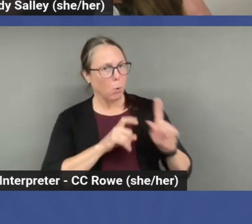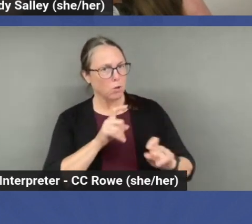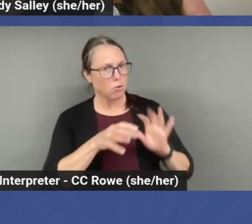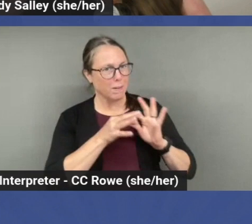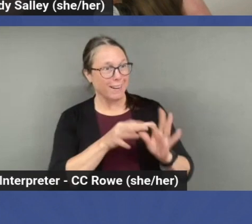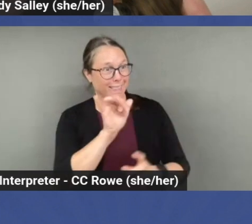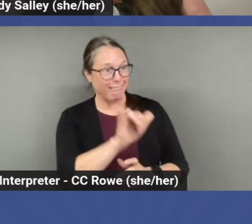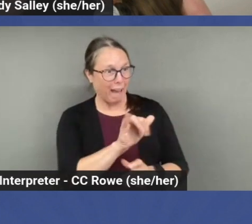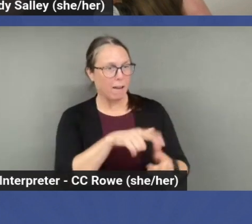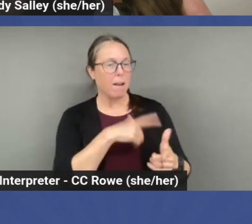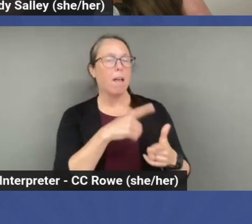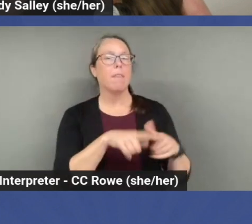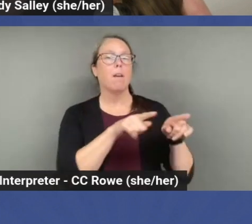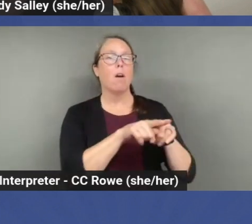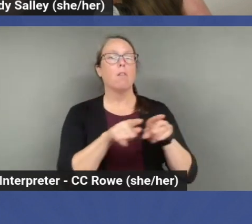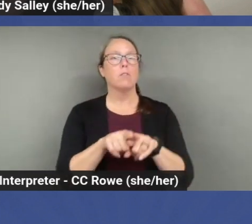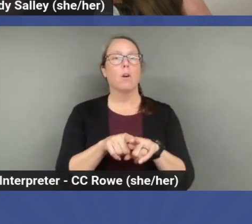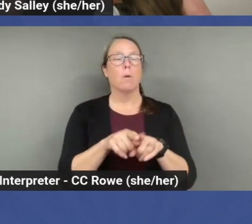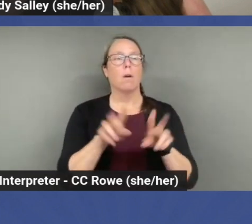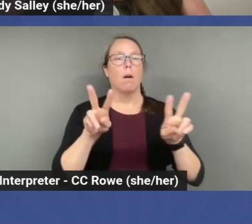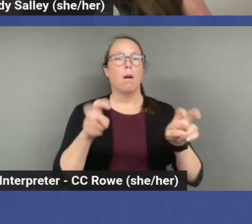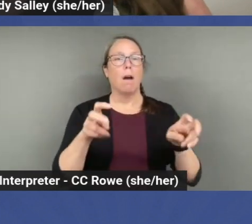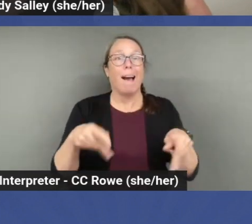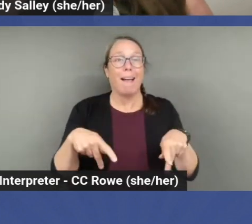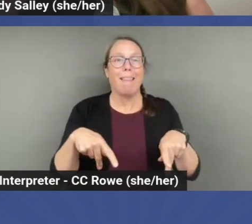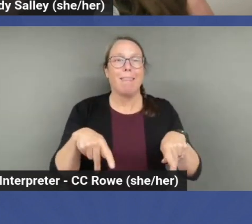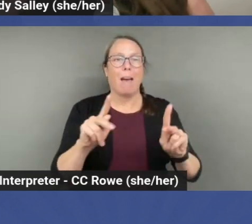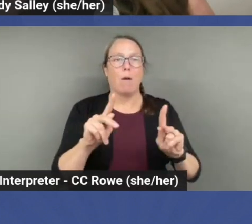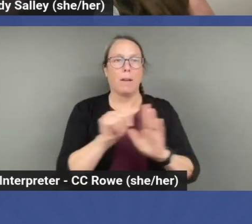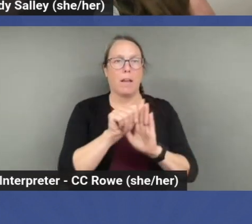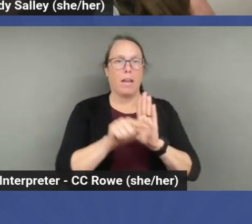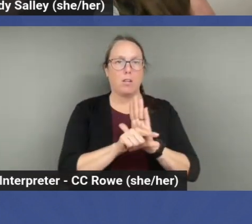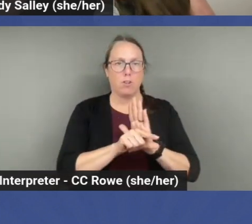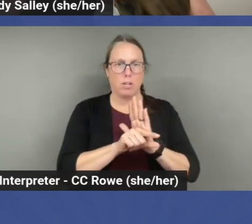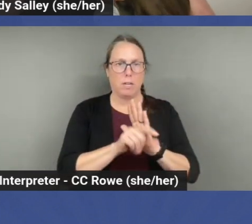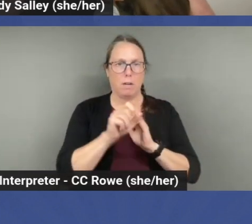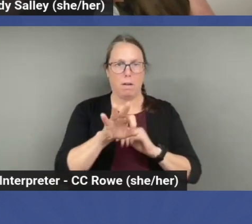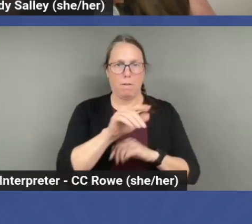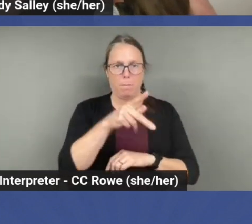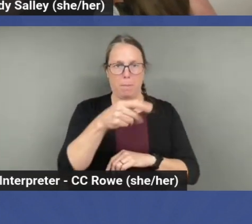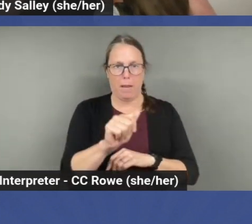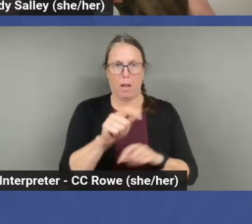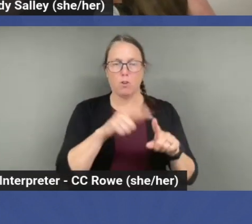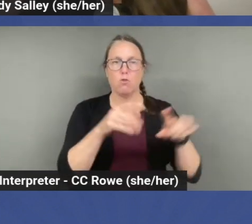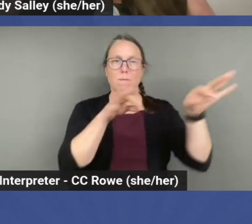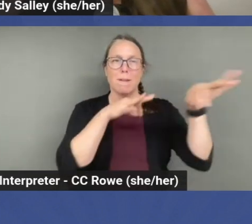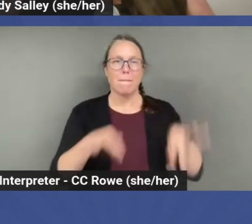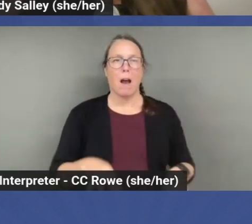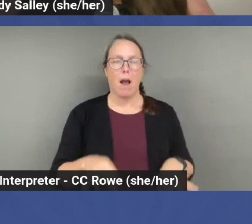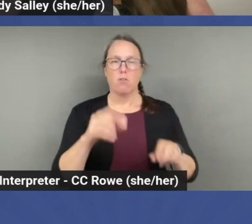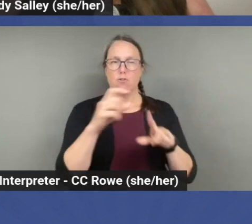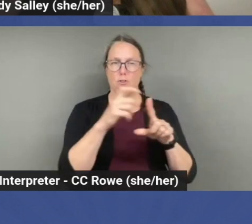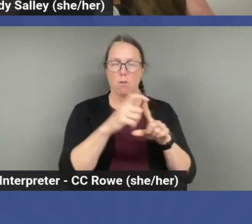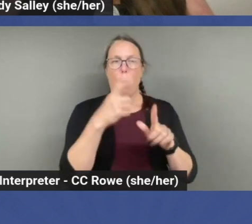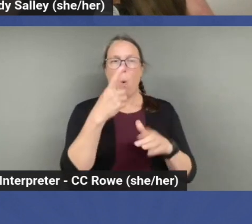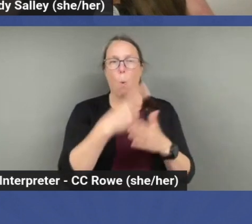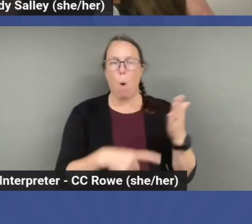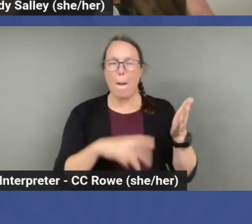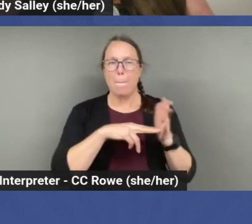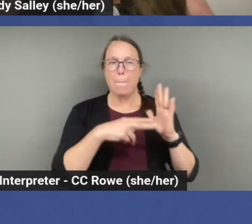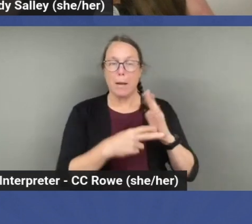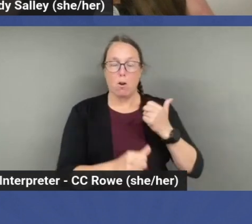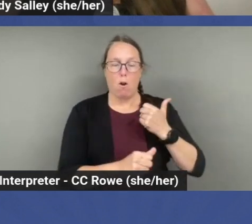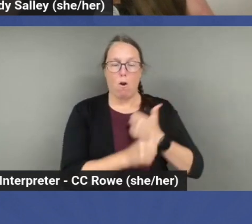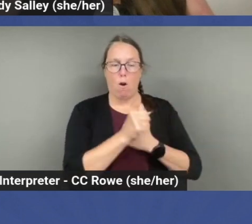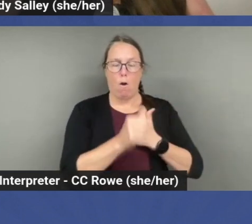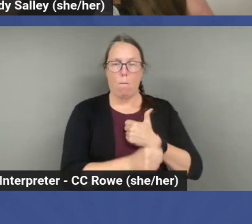also the define allowing the Attorney General of Pennsylvania to define what harmful content was in this case. So